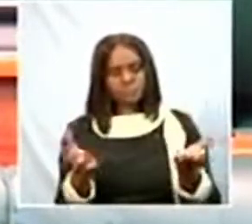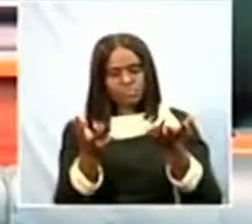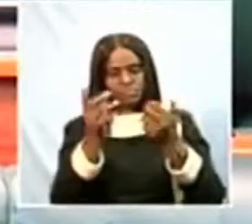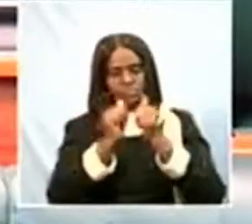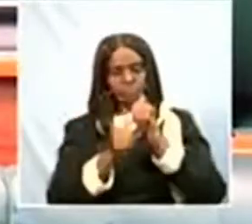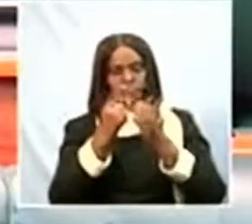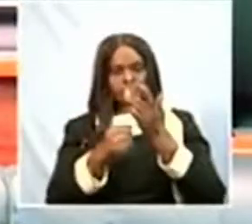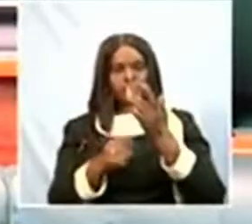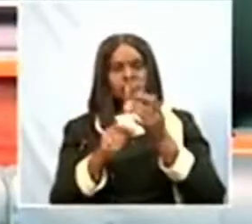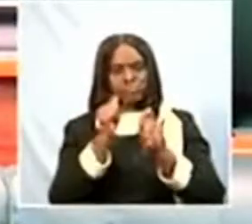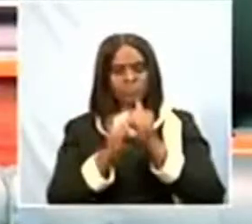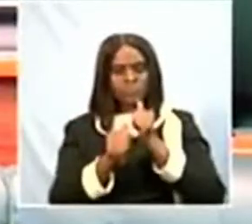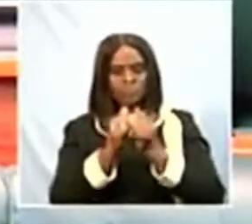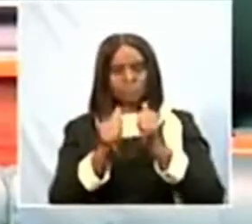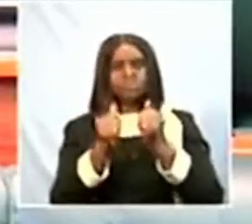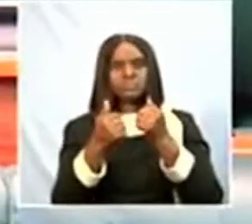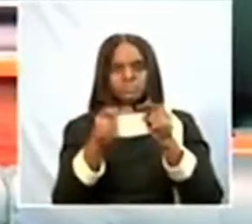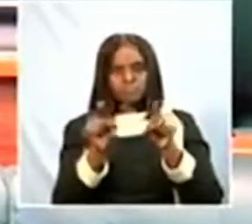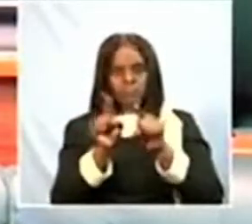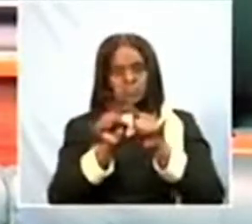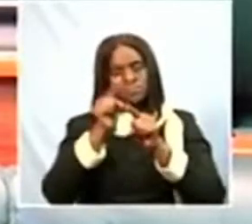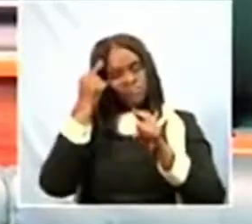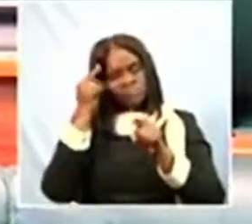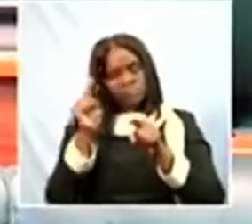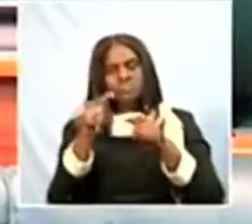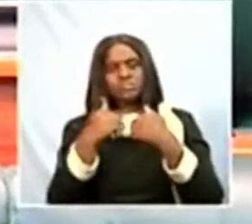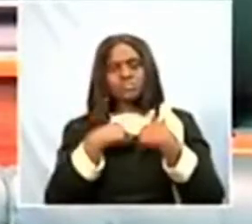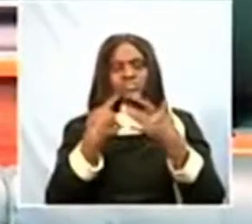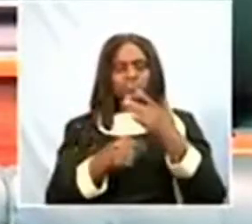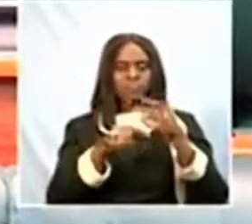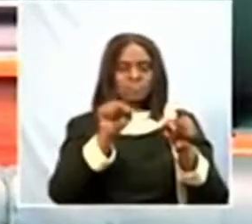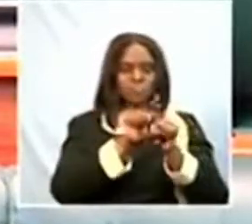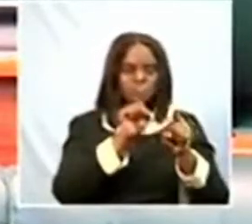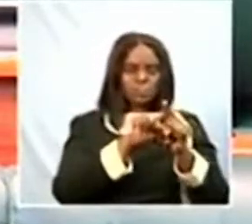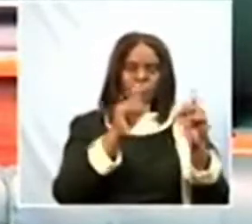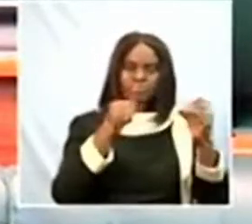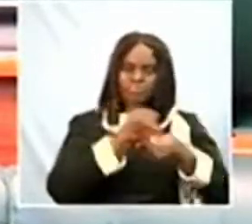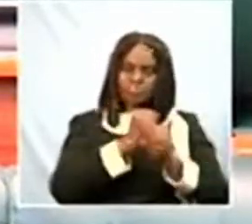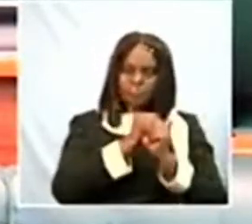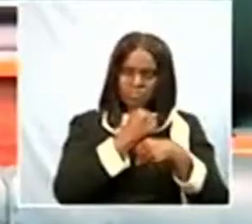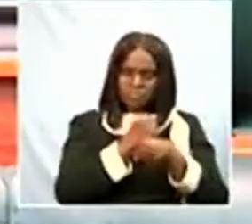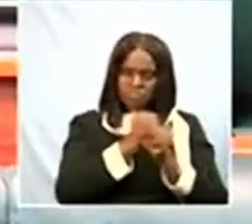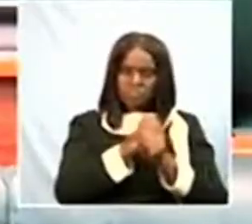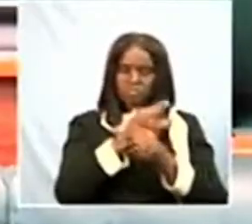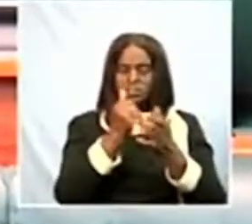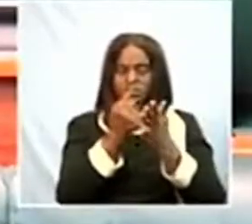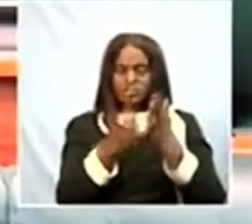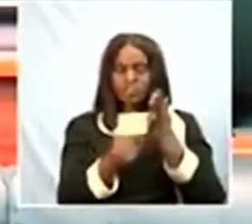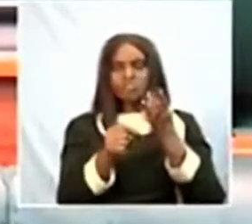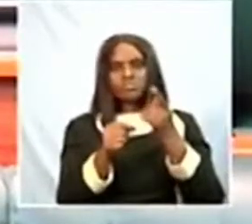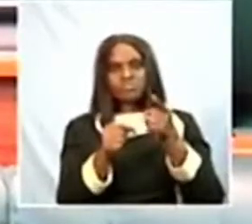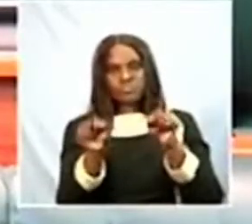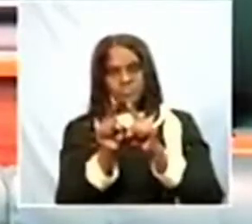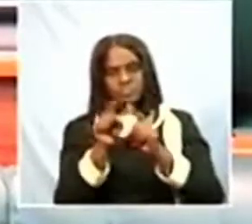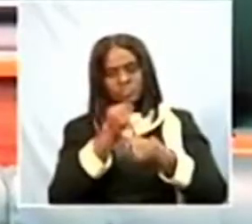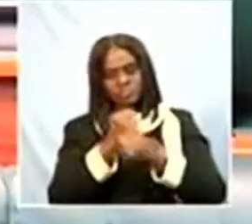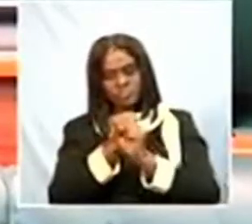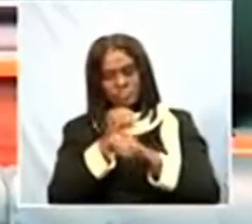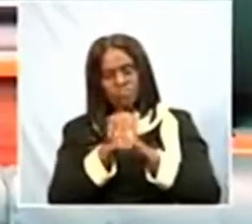which the carbon dioxide gets attracted to the ozone layer and creates holes in the ozone layer,